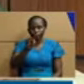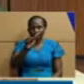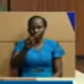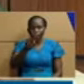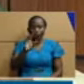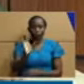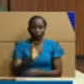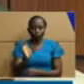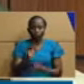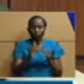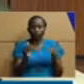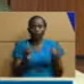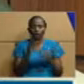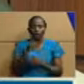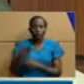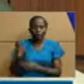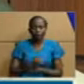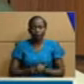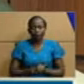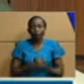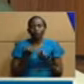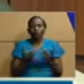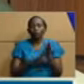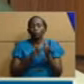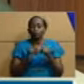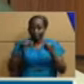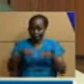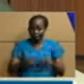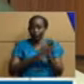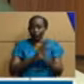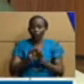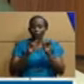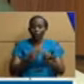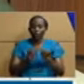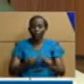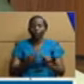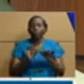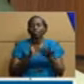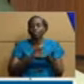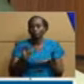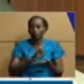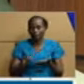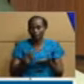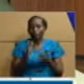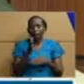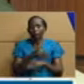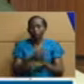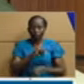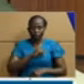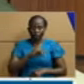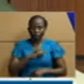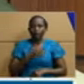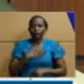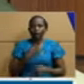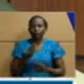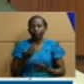Rights, but in studio this afternoon representing the Permanent Secretary of the Minister of Gender, Labour and Social Development.